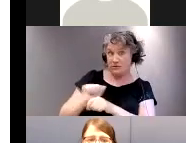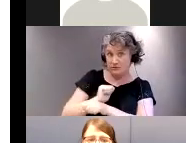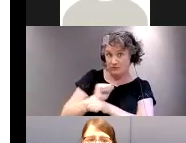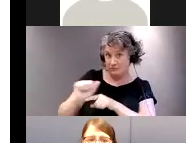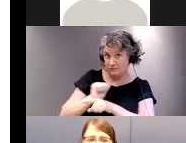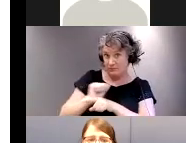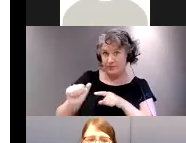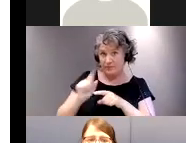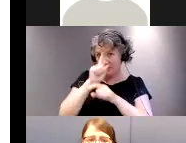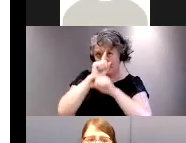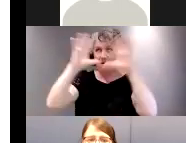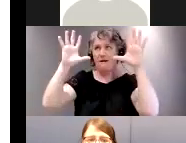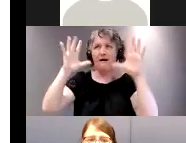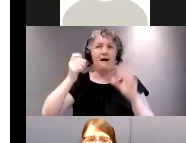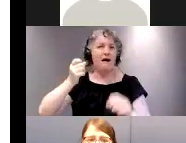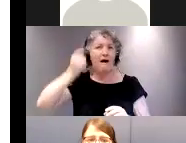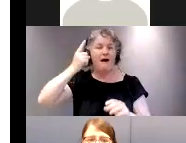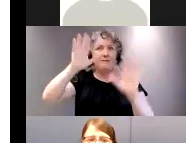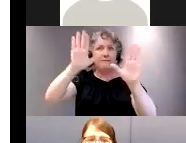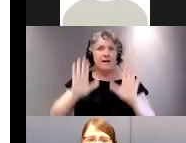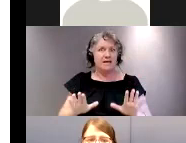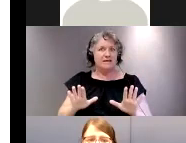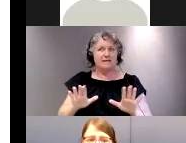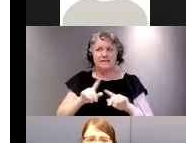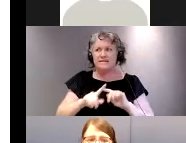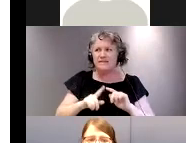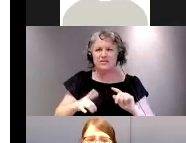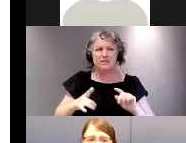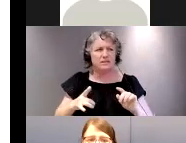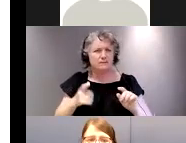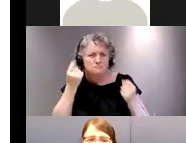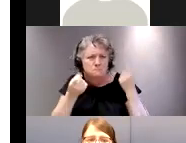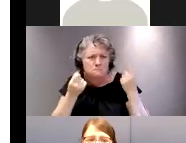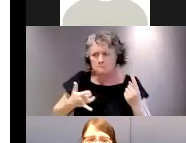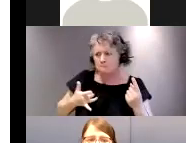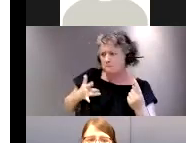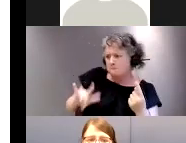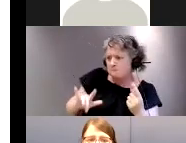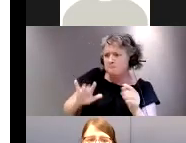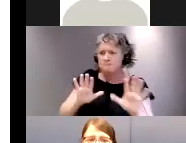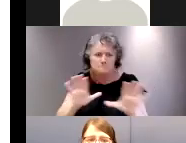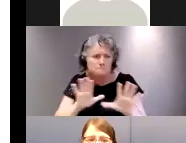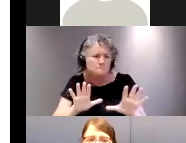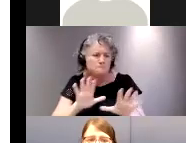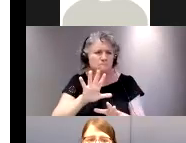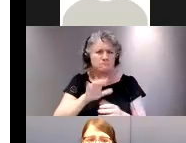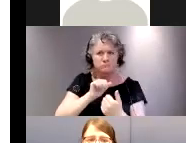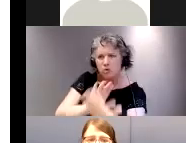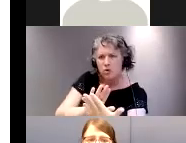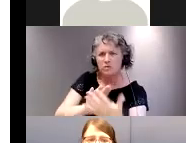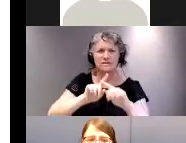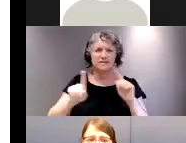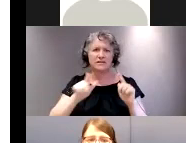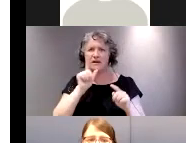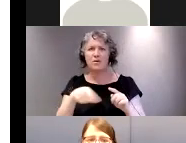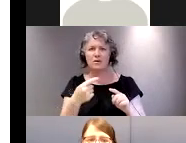you know, the light bulb went on and this was amazing that I was getting different sensitivities and a different approach and, you know, understood why I didn't just have two people